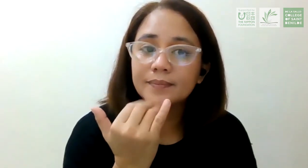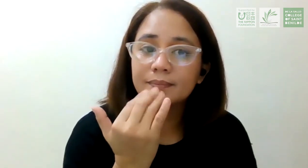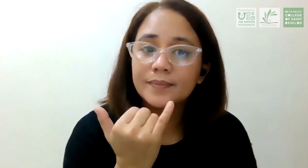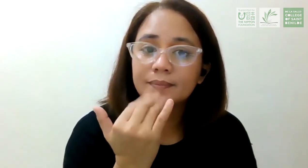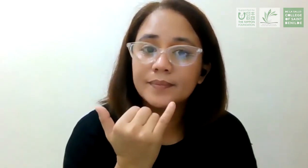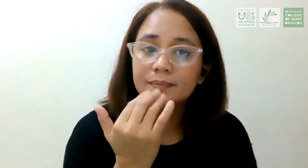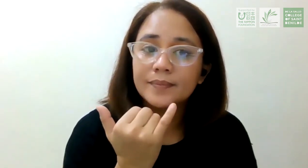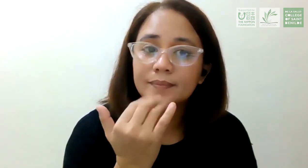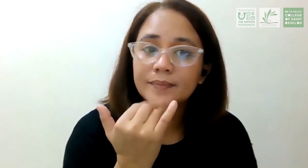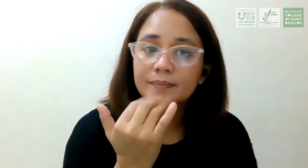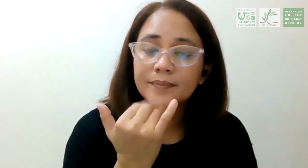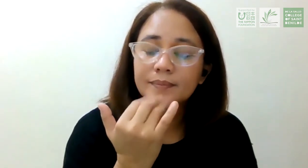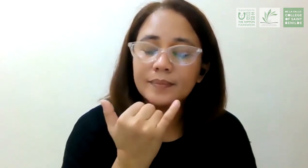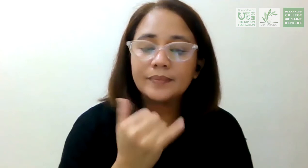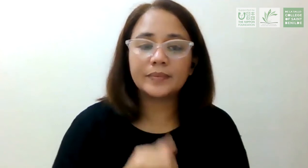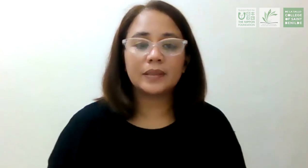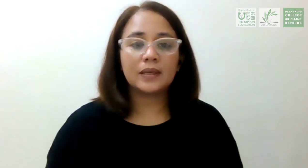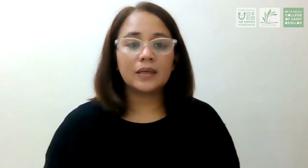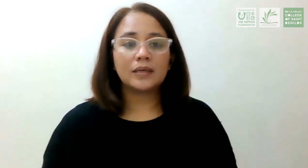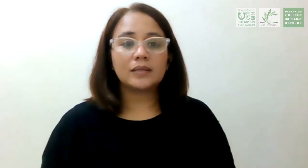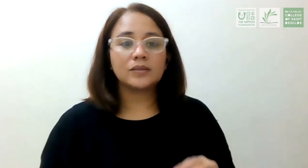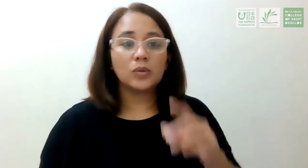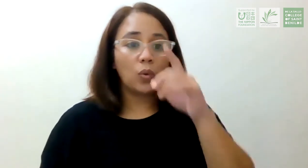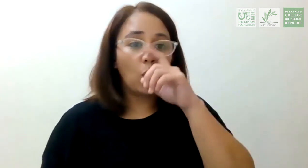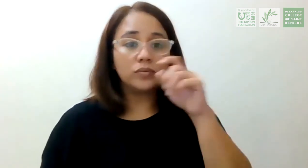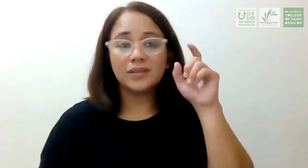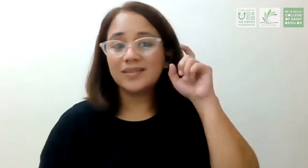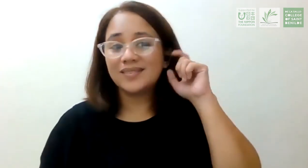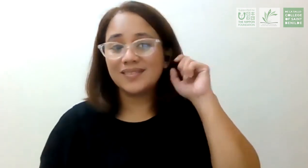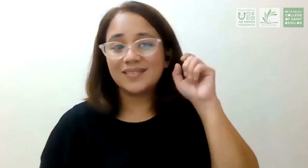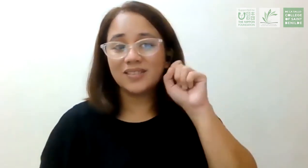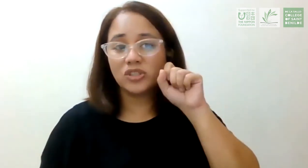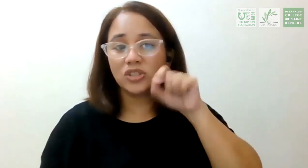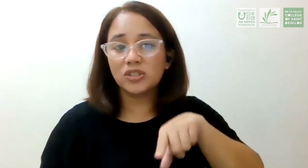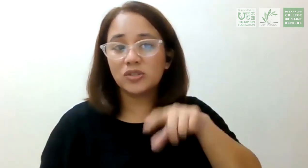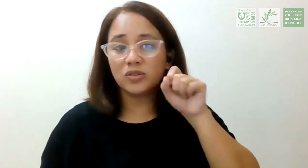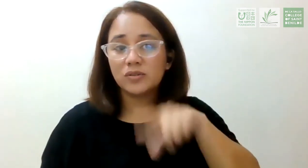And then one word for older sister, this sign.